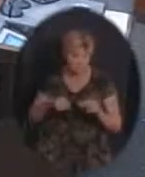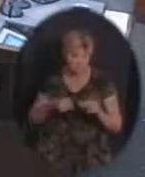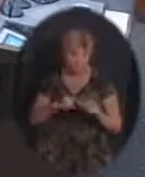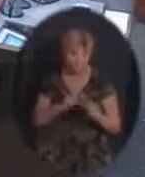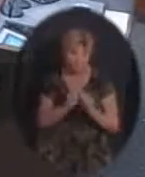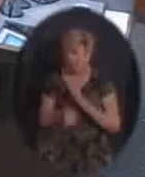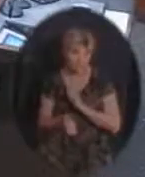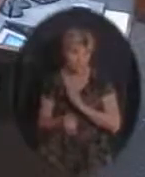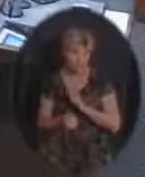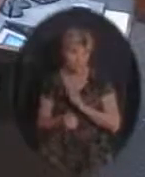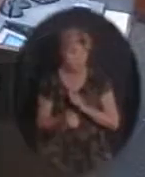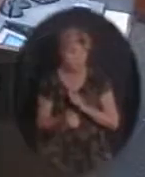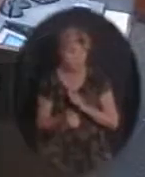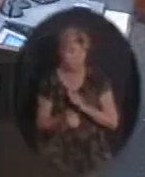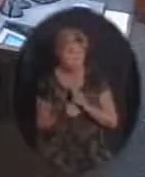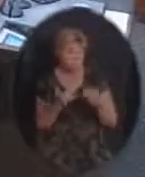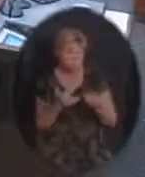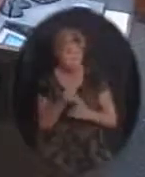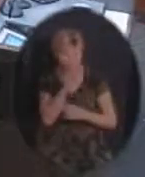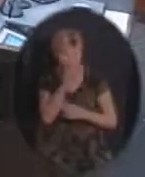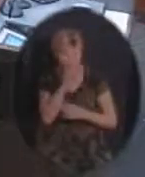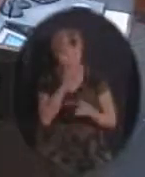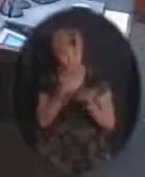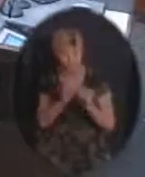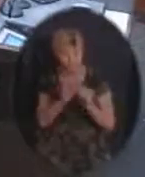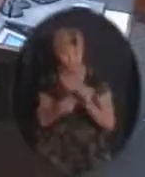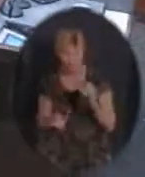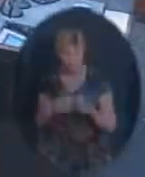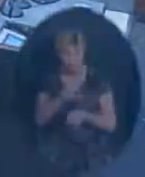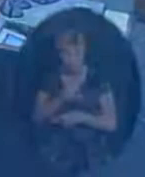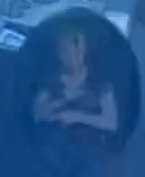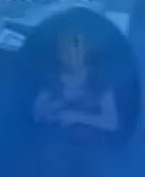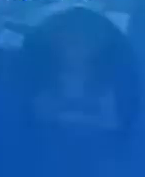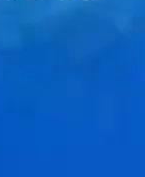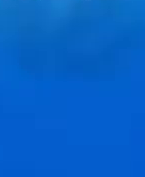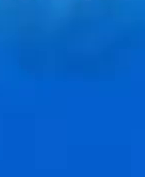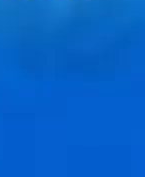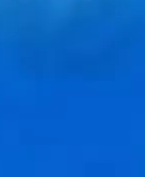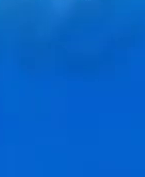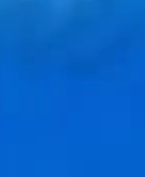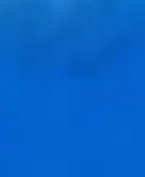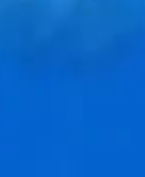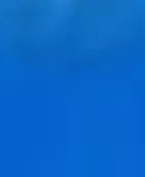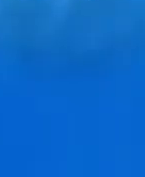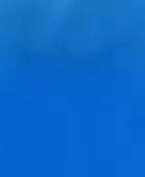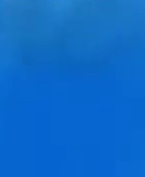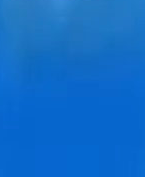We'll recess until 10:30.